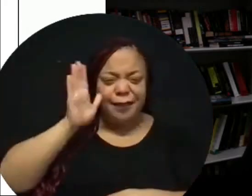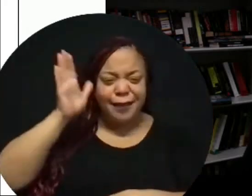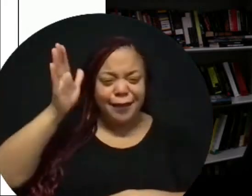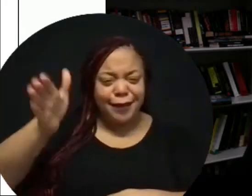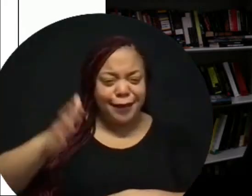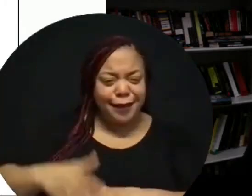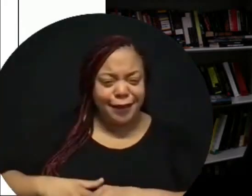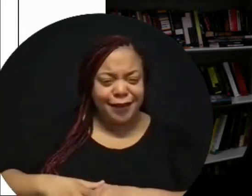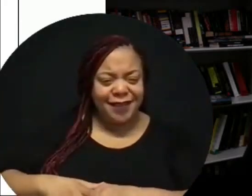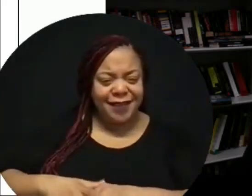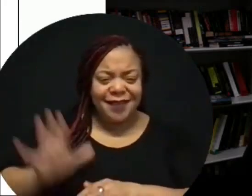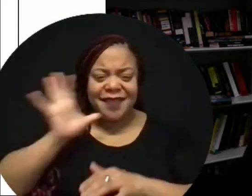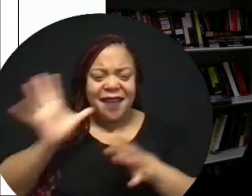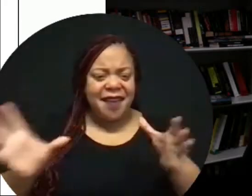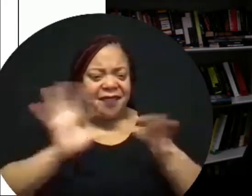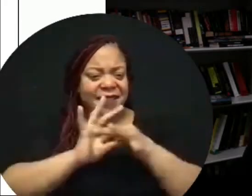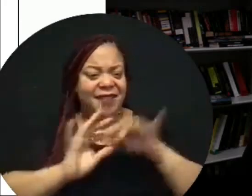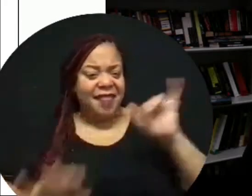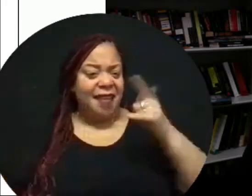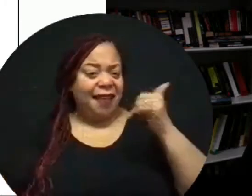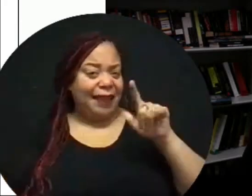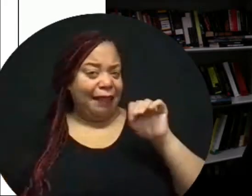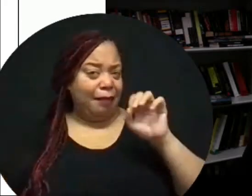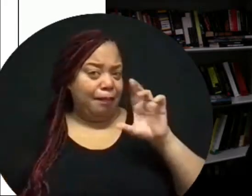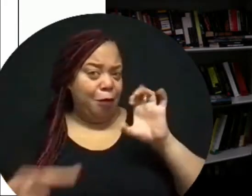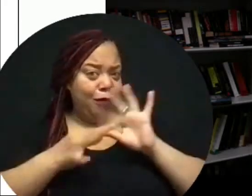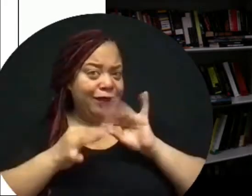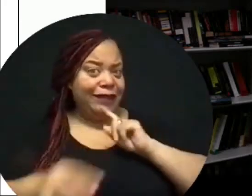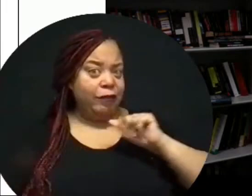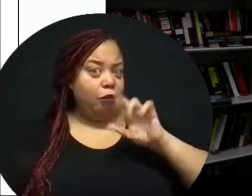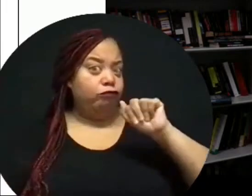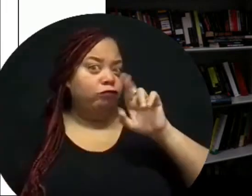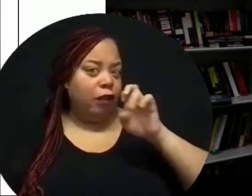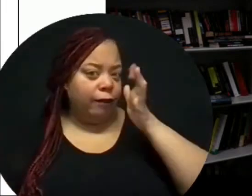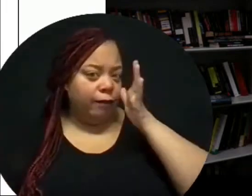to an abolitionist future, is really no future at all.